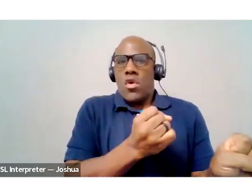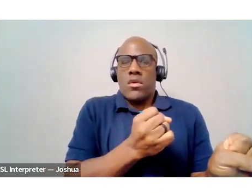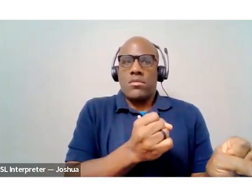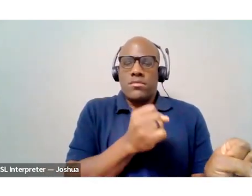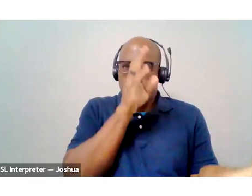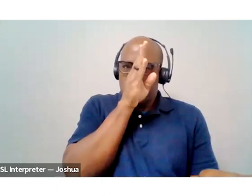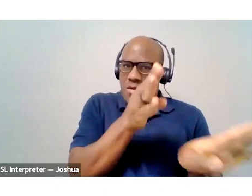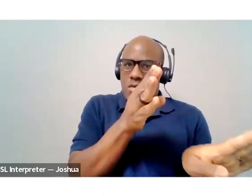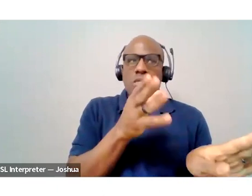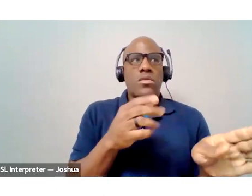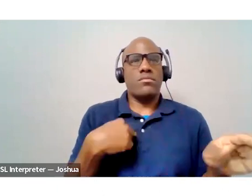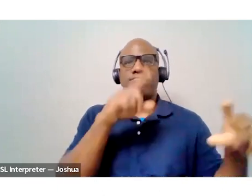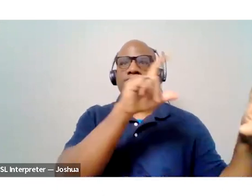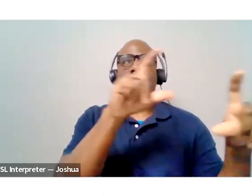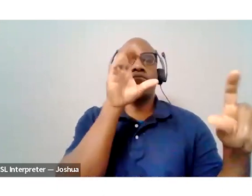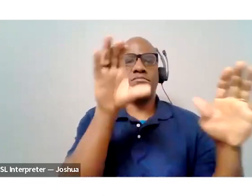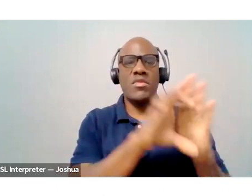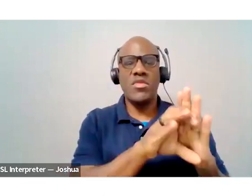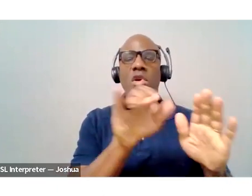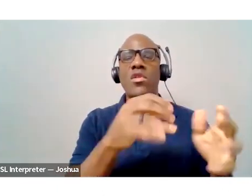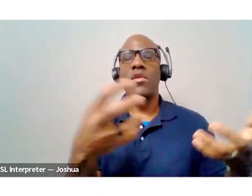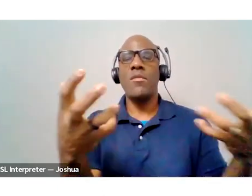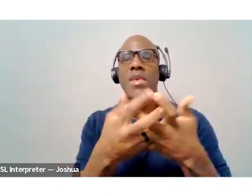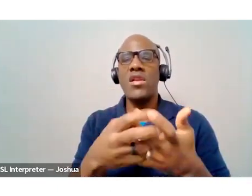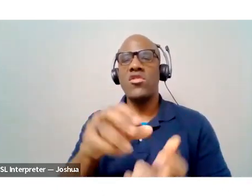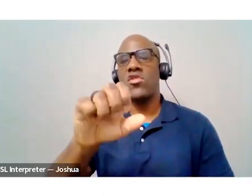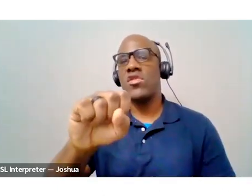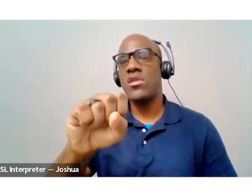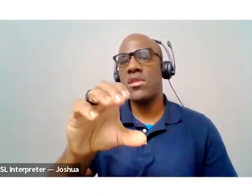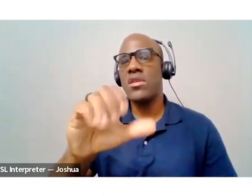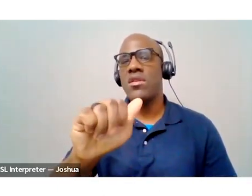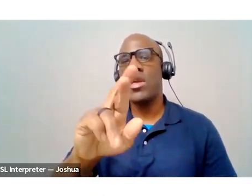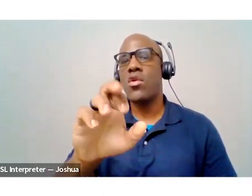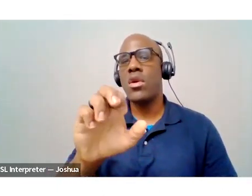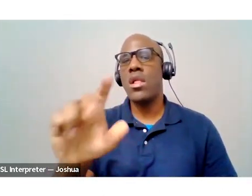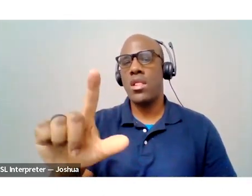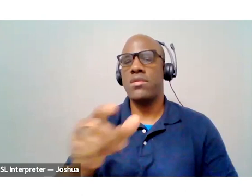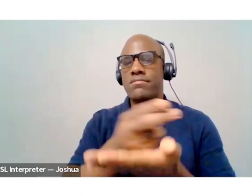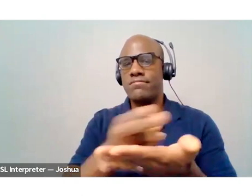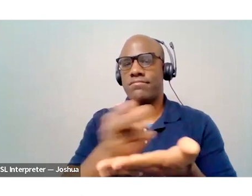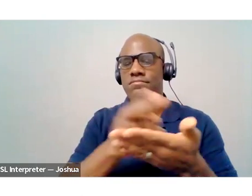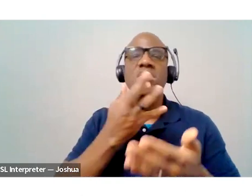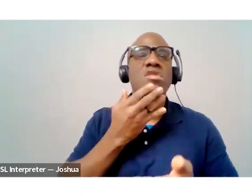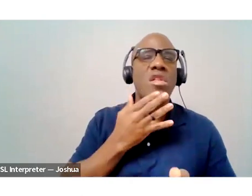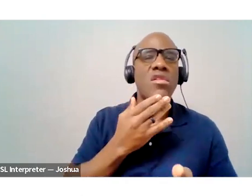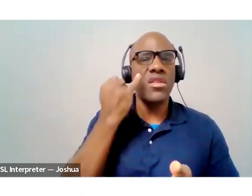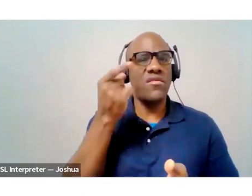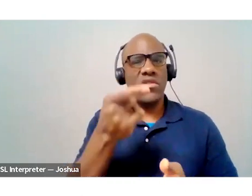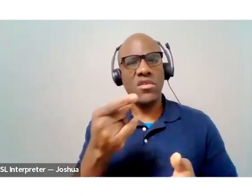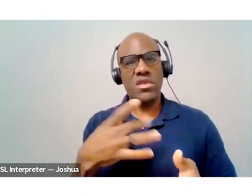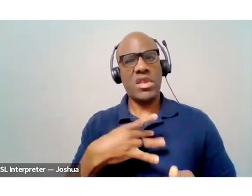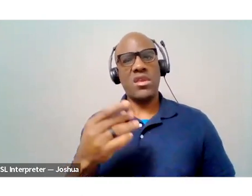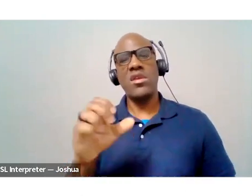sacral colors, if you're into chakra stuff. But I used it to also think about